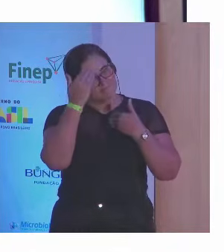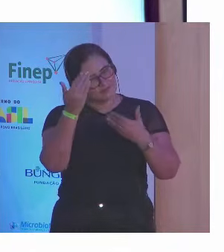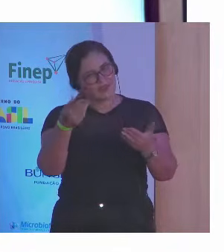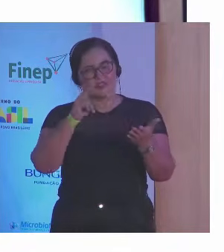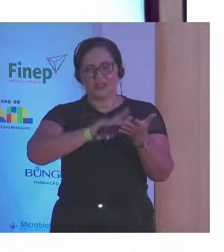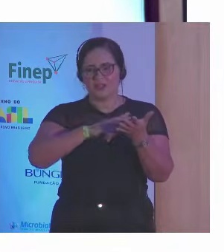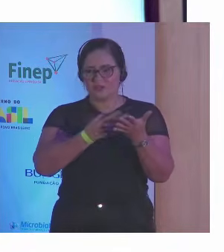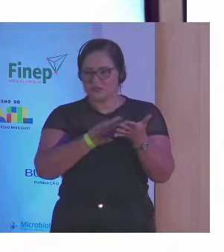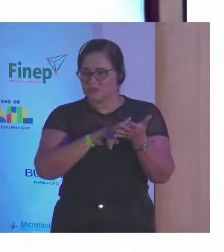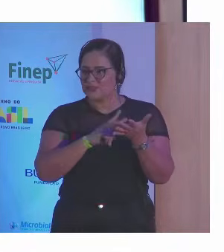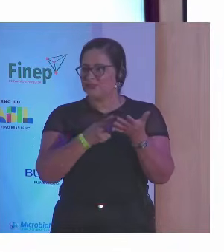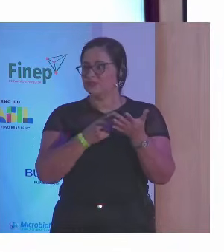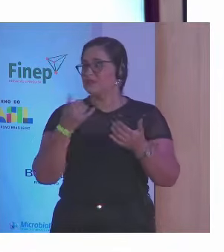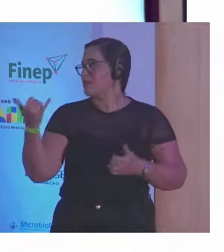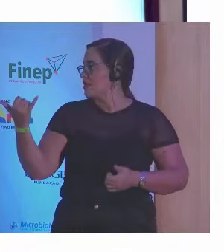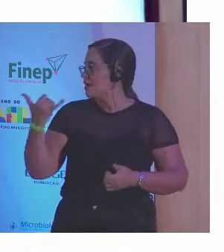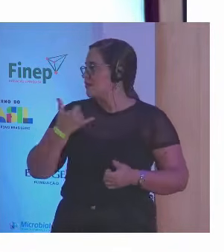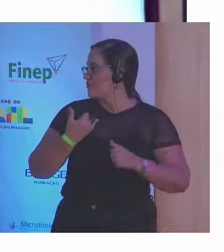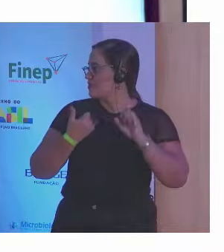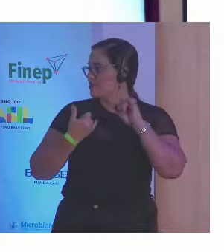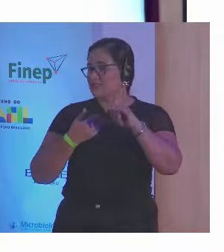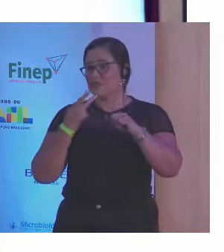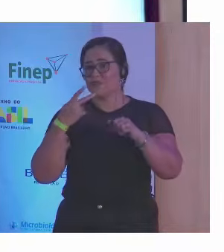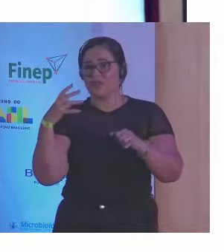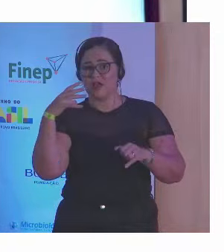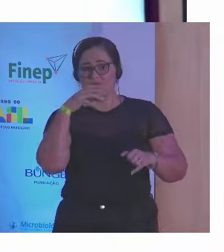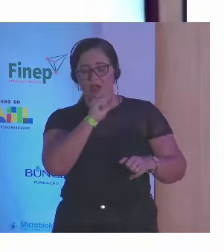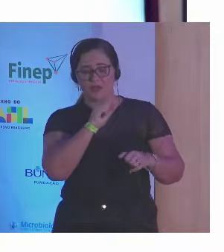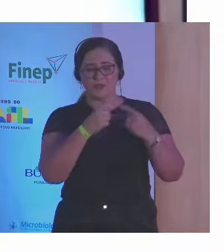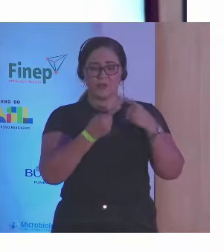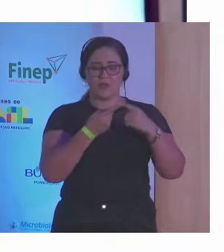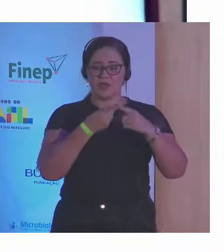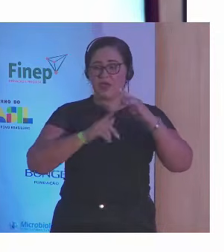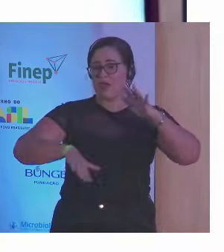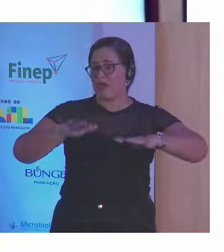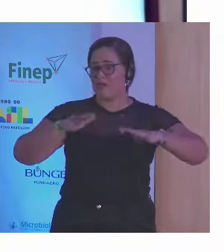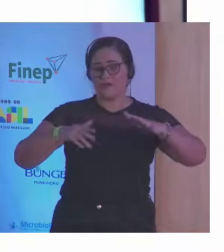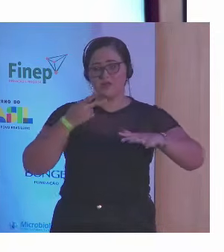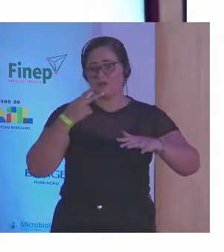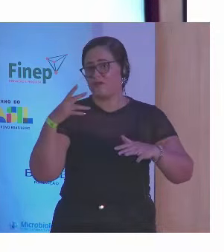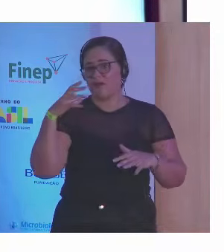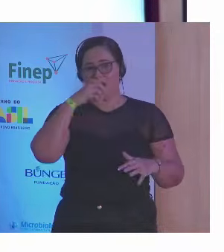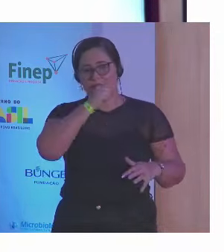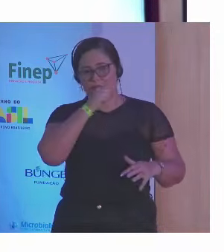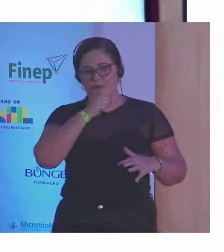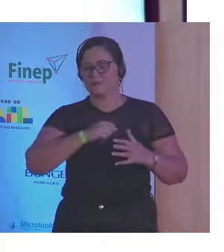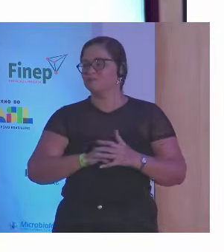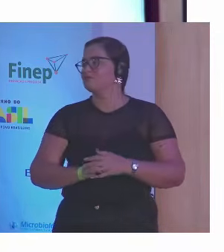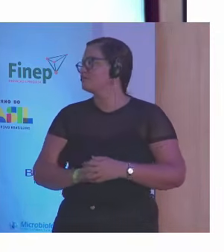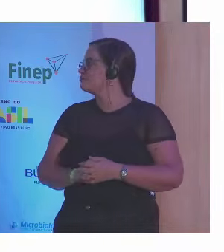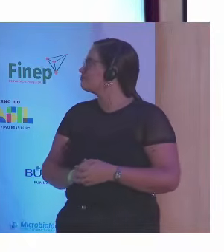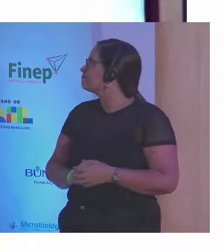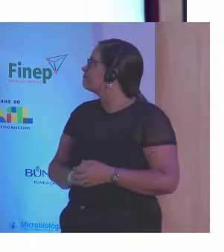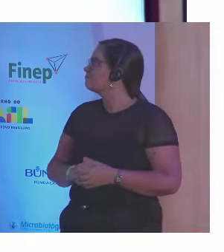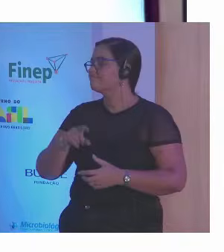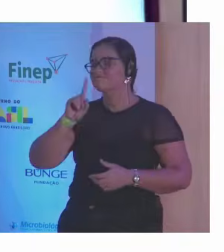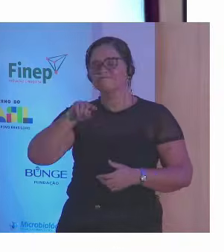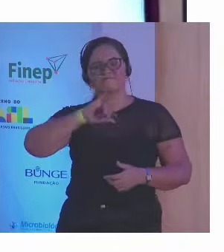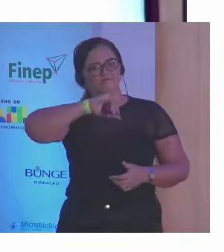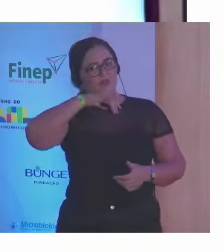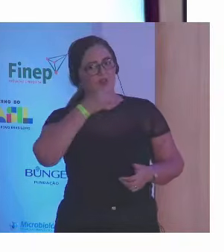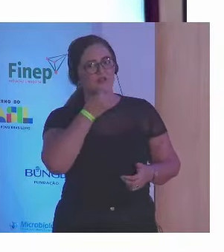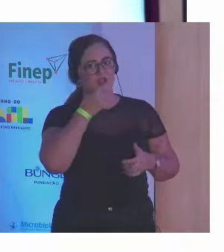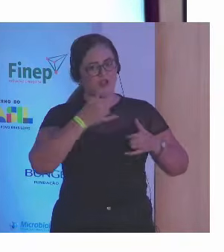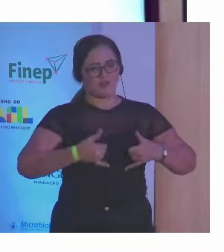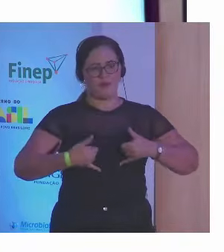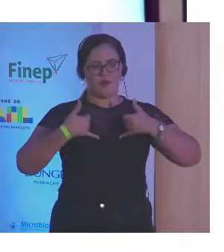I'm going too fast. I can accelerate sometimes. It's really a privilege and honor to be here with you, and I just